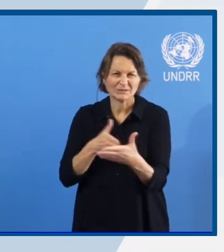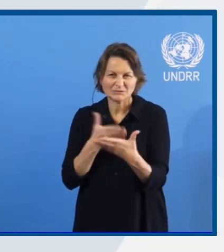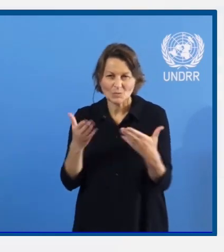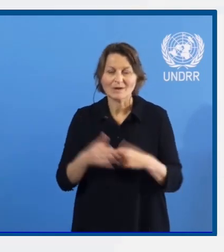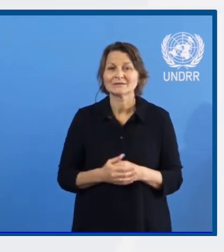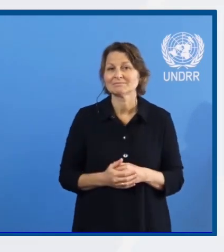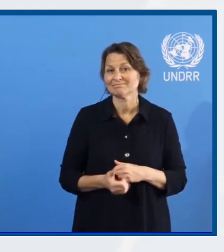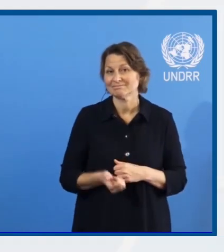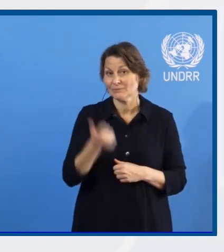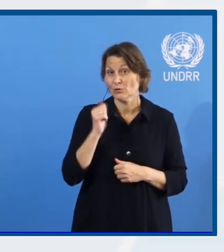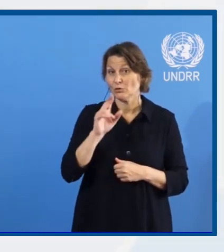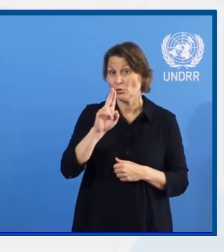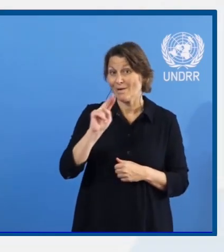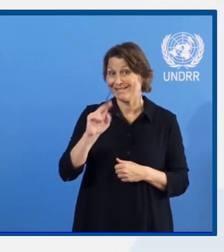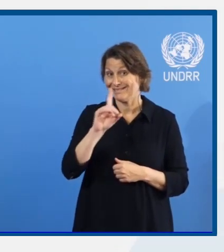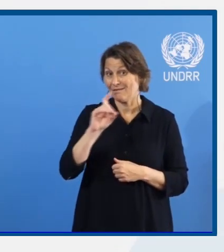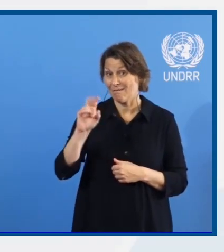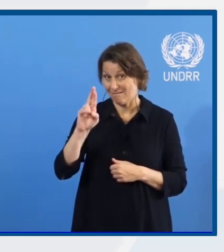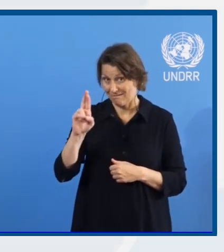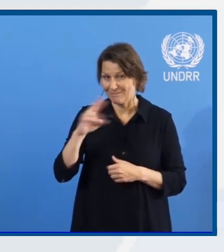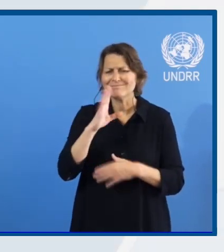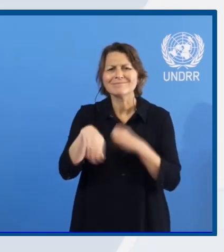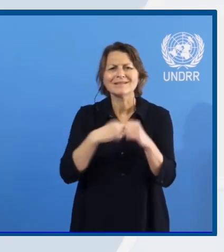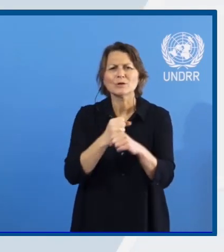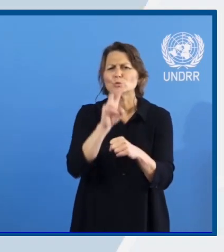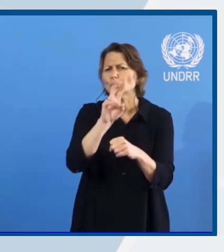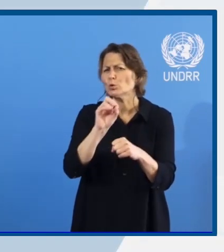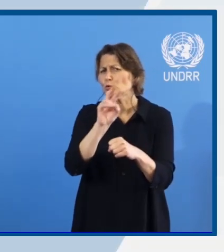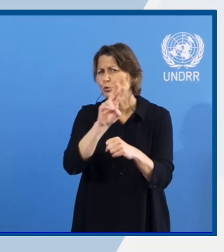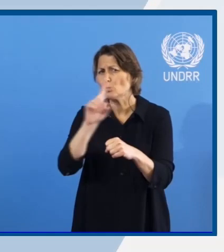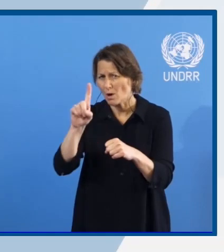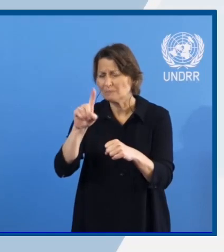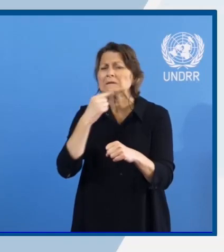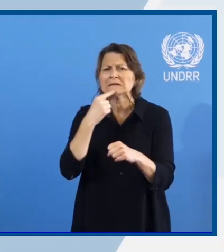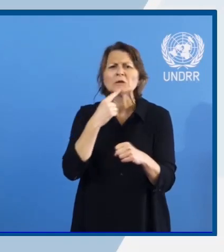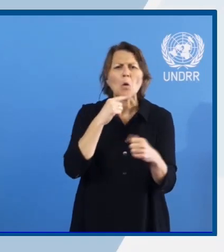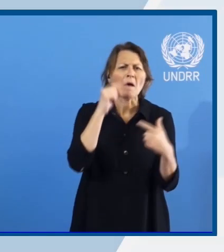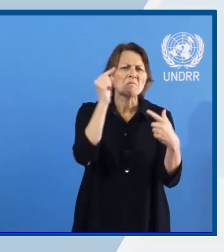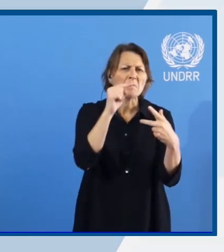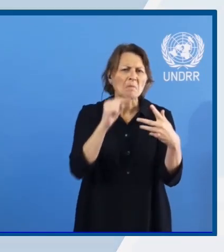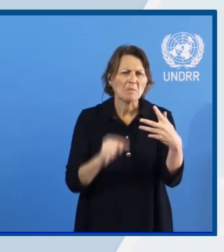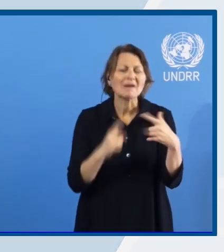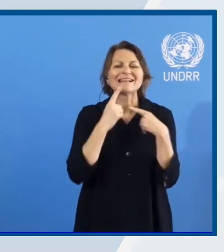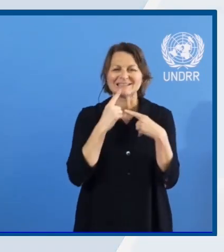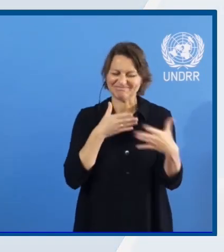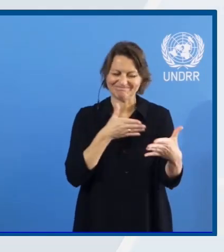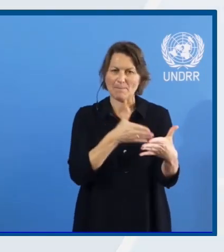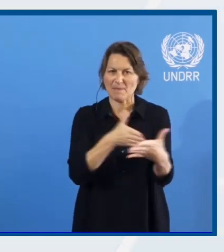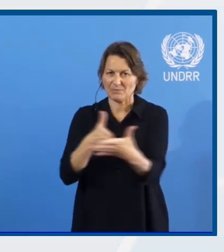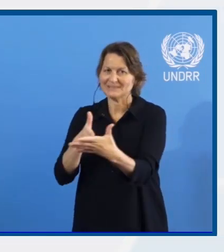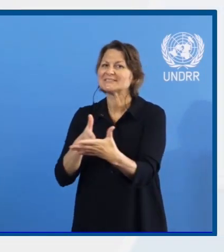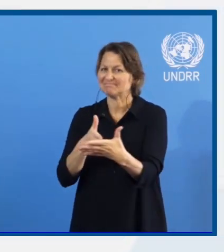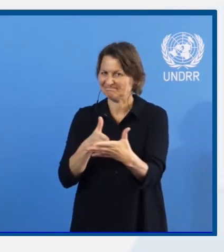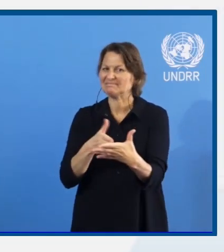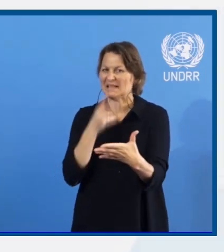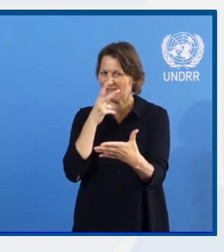2021 UNDRR report as it relates to barriers to risk-informed investments. One of the barriers I've identified